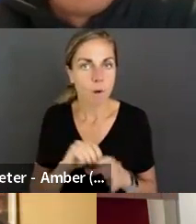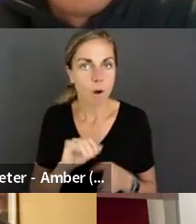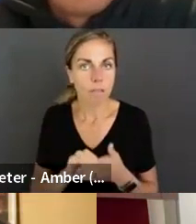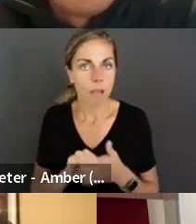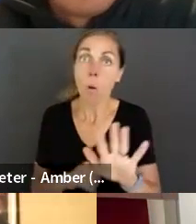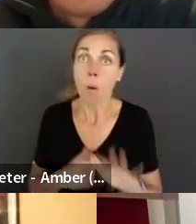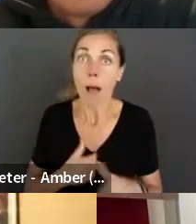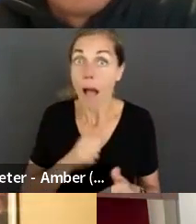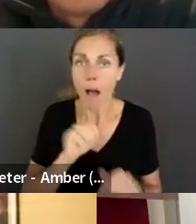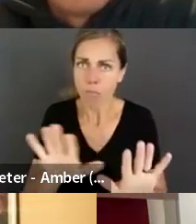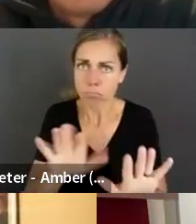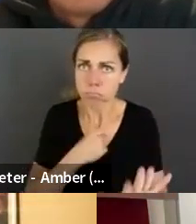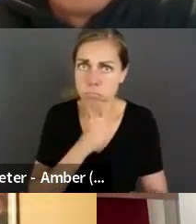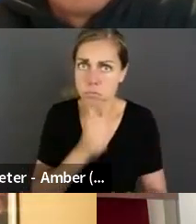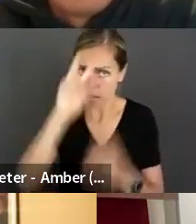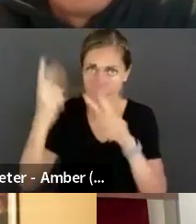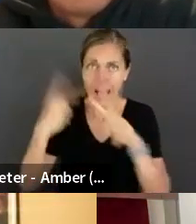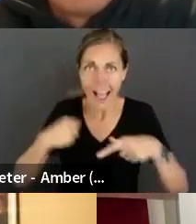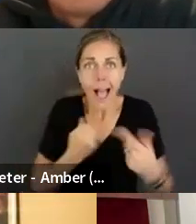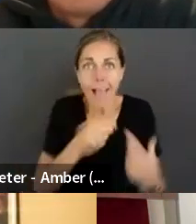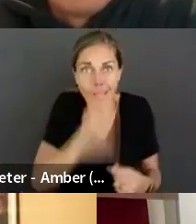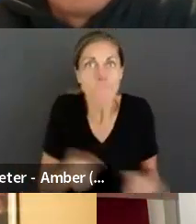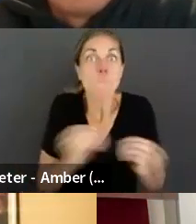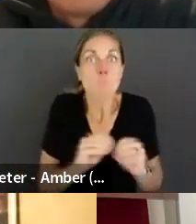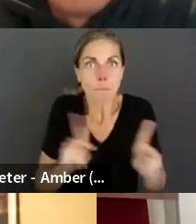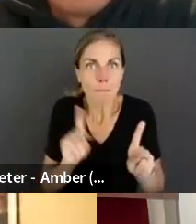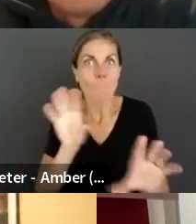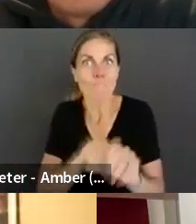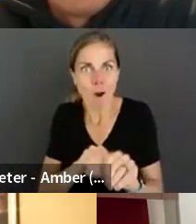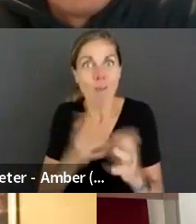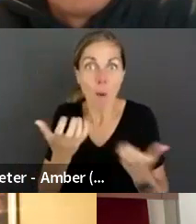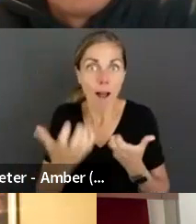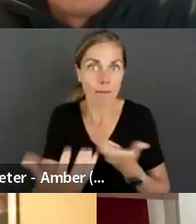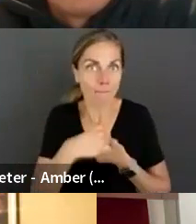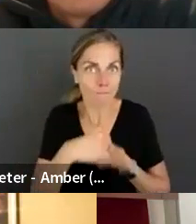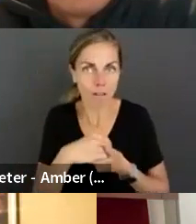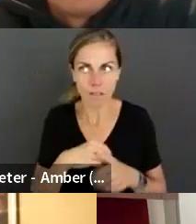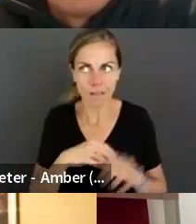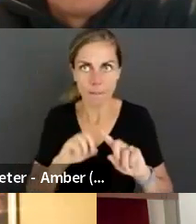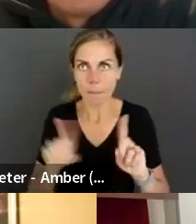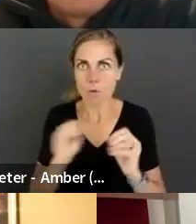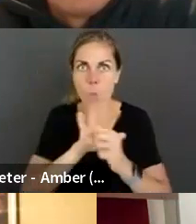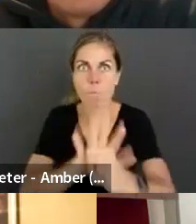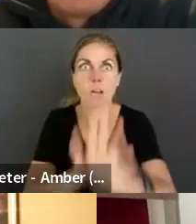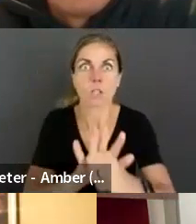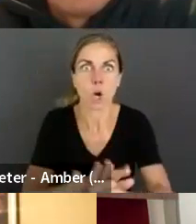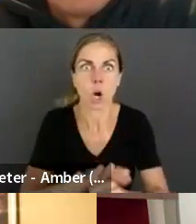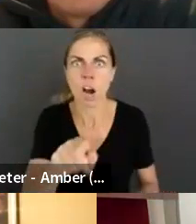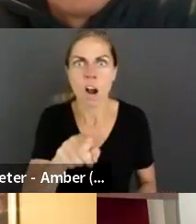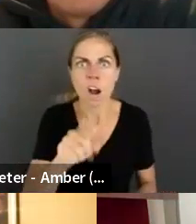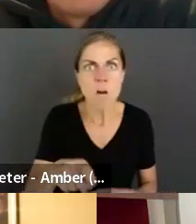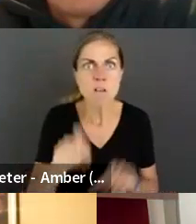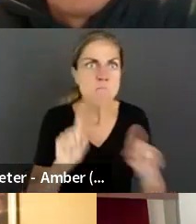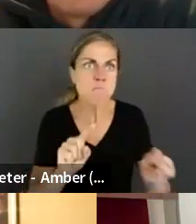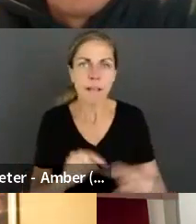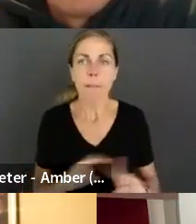the more people are involved and want to be involved, but like, again, there's no pressure. And like, I think we need to kind of have like a